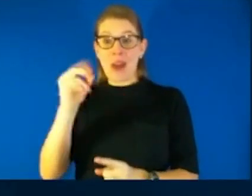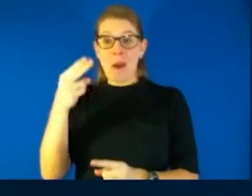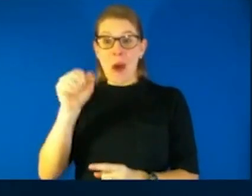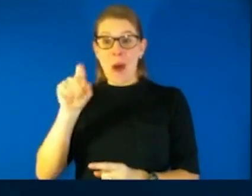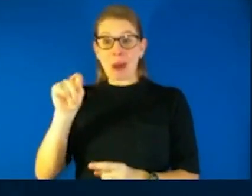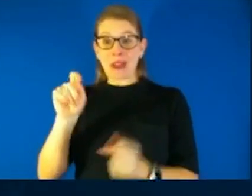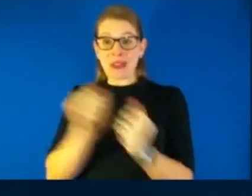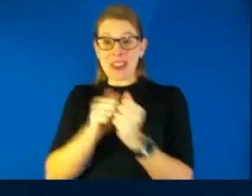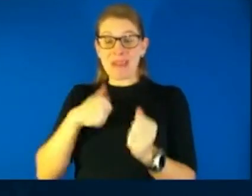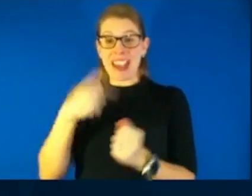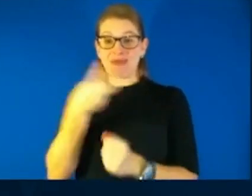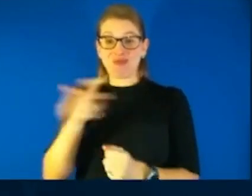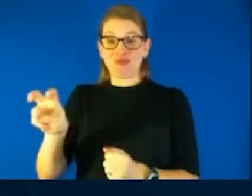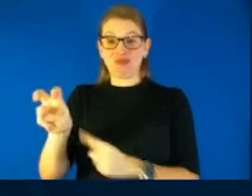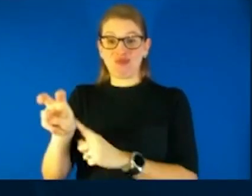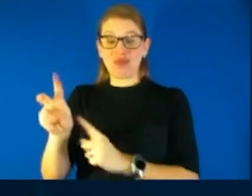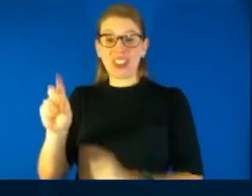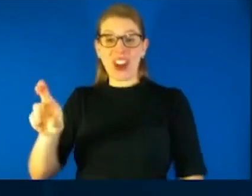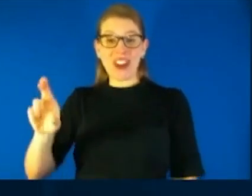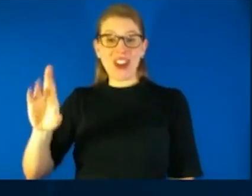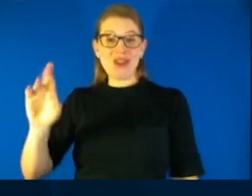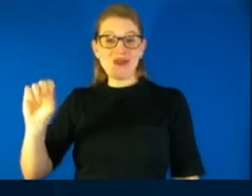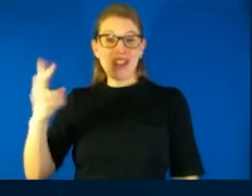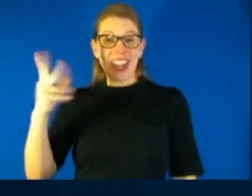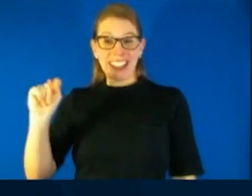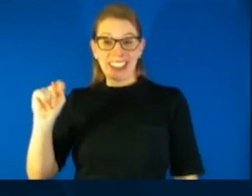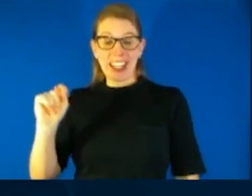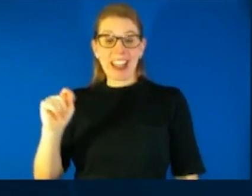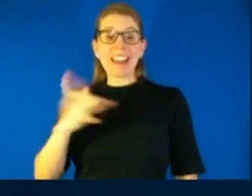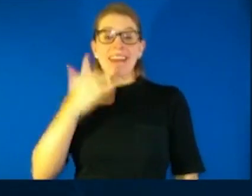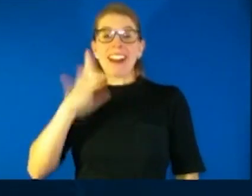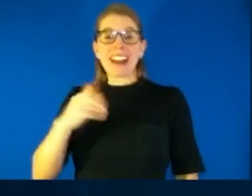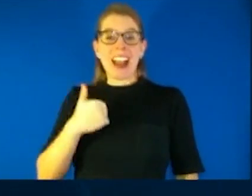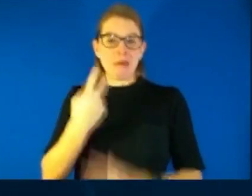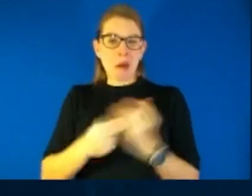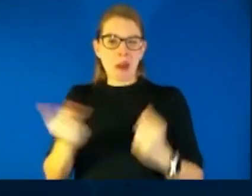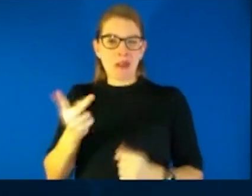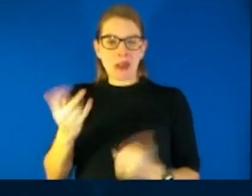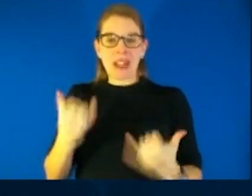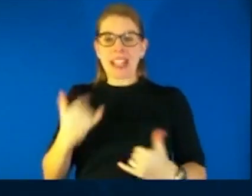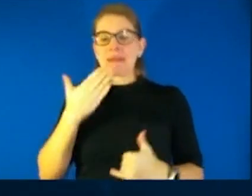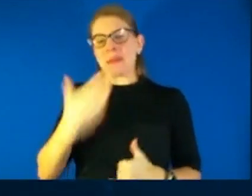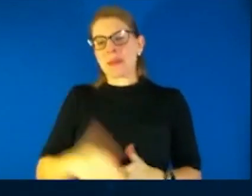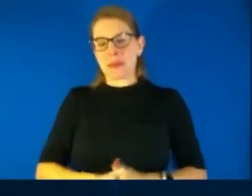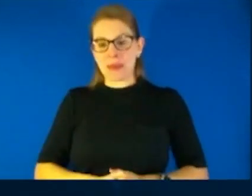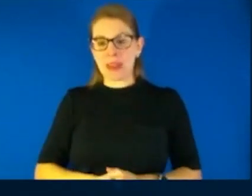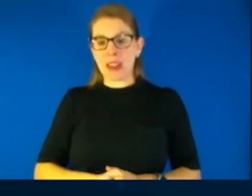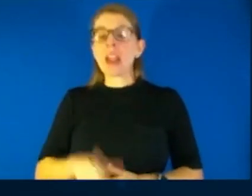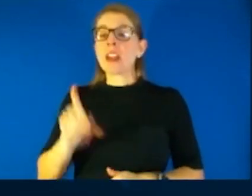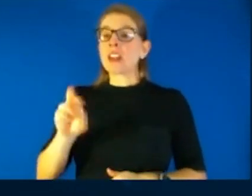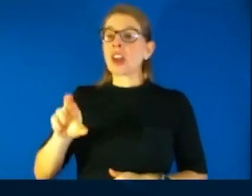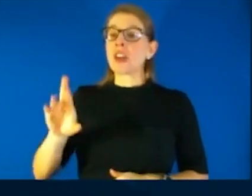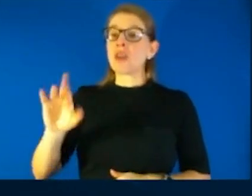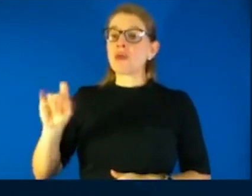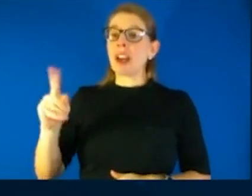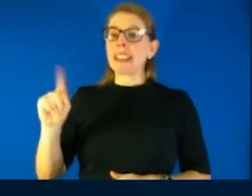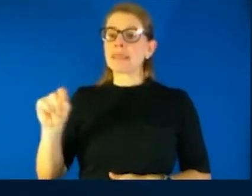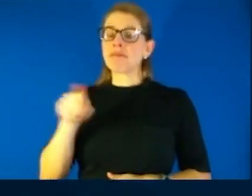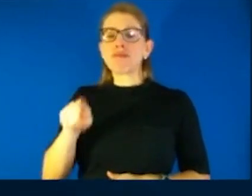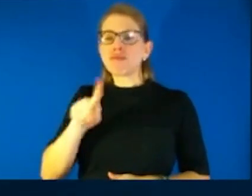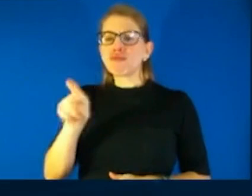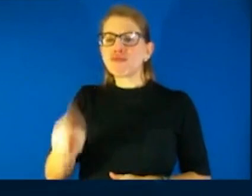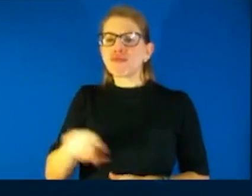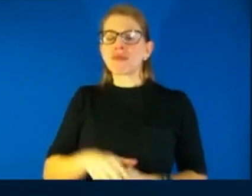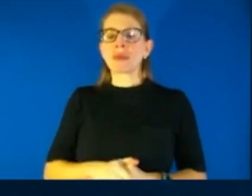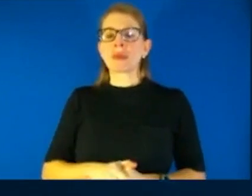on over to Dr. Richt. We're lucky to have both of you today. So thank you. So Dr. Richt, I'm just going to jump right in. What do you think this impact